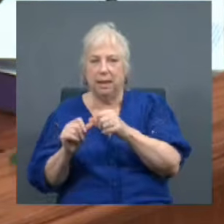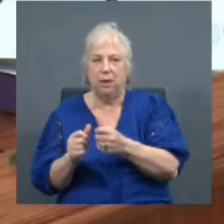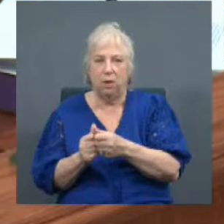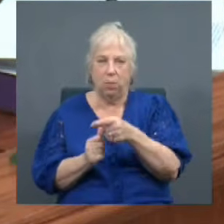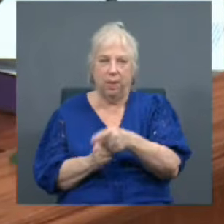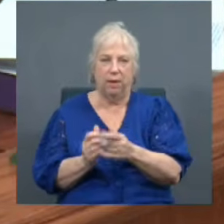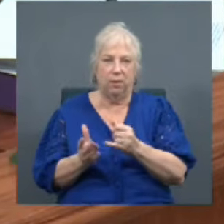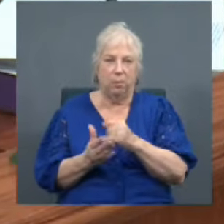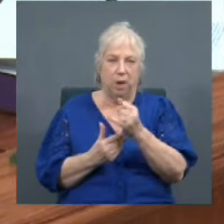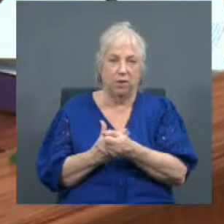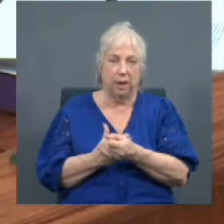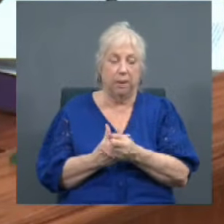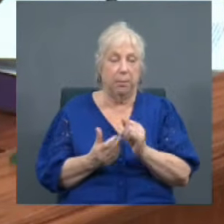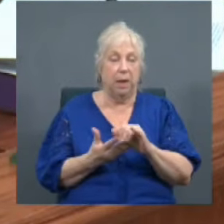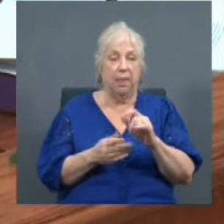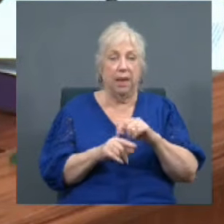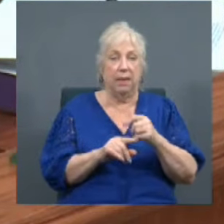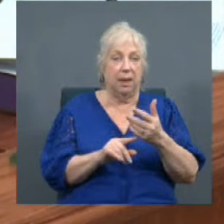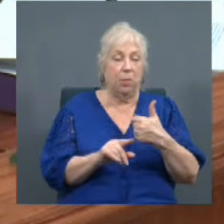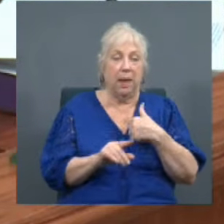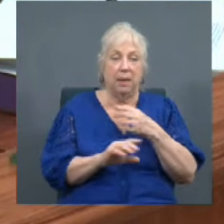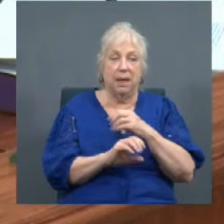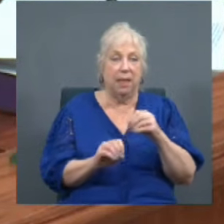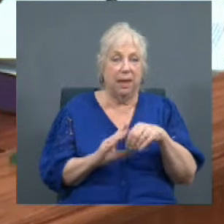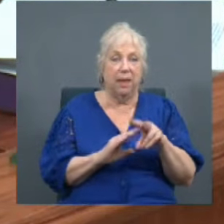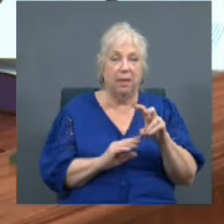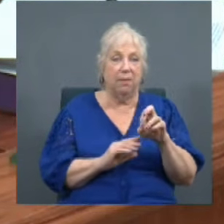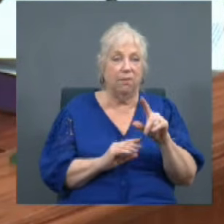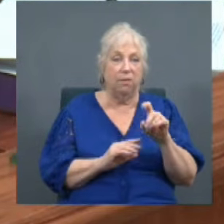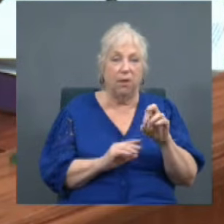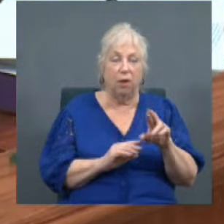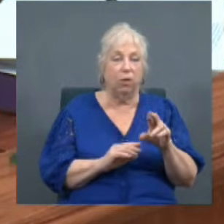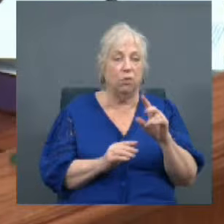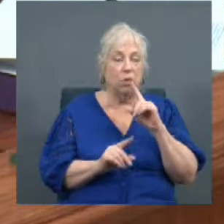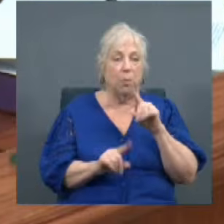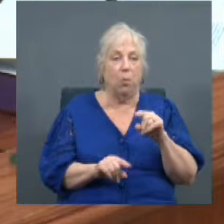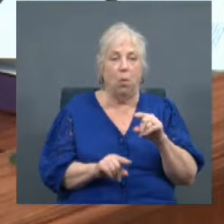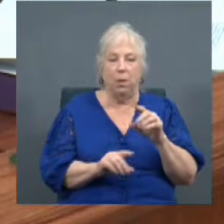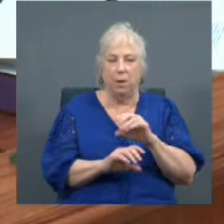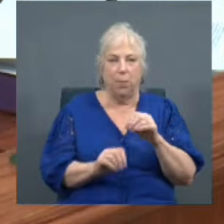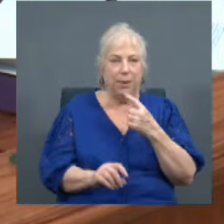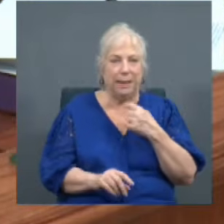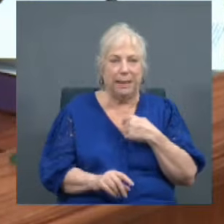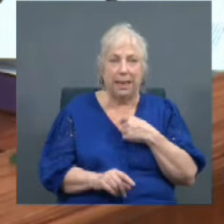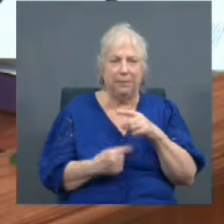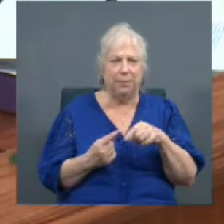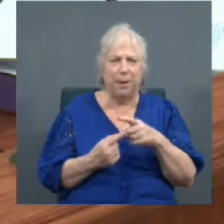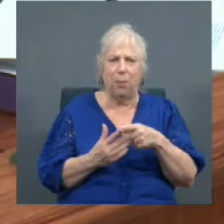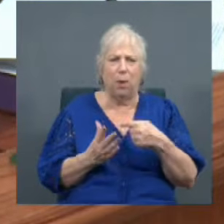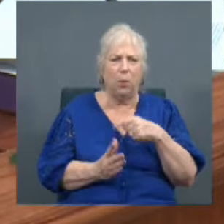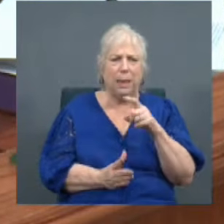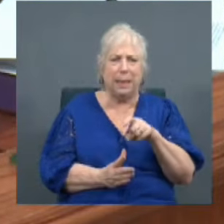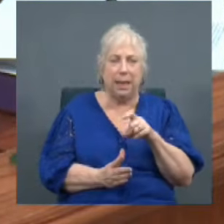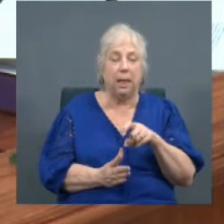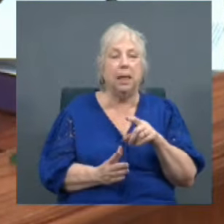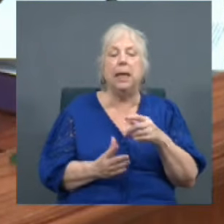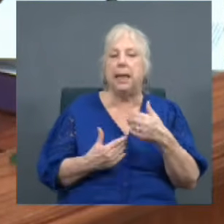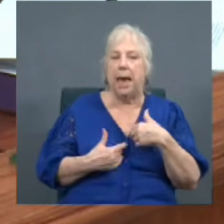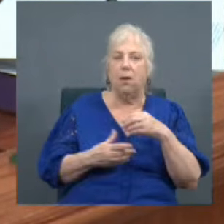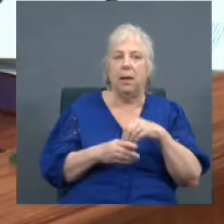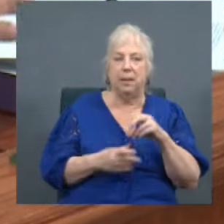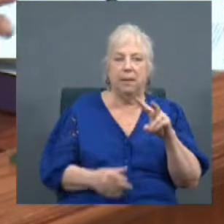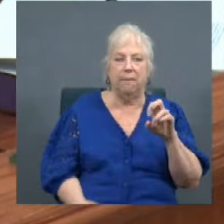we didn't have anything in the Volker report. Nobody could tell us anything about what all we would need. There is a reference in the Volker report